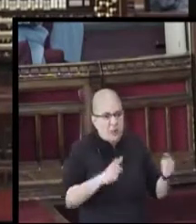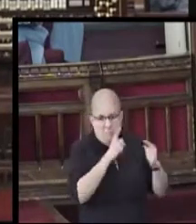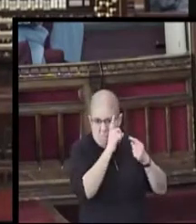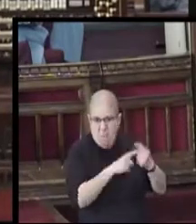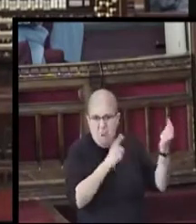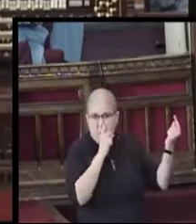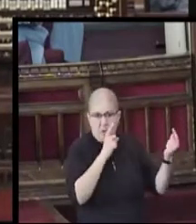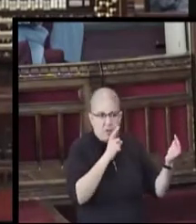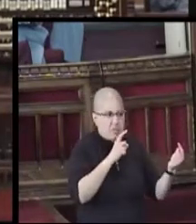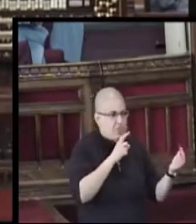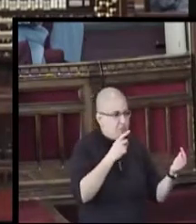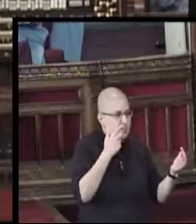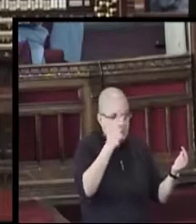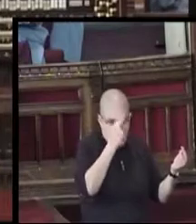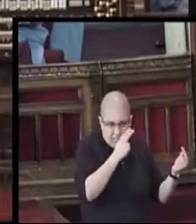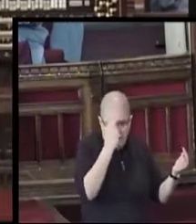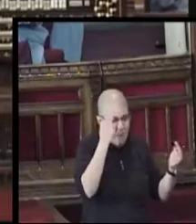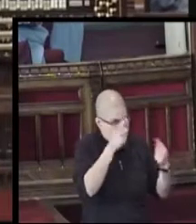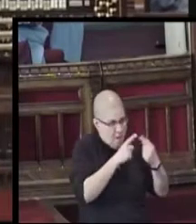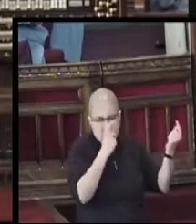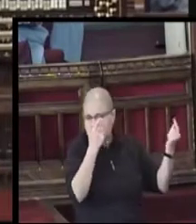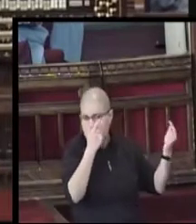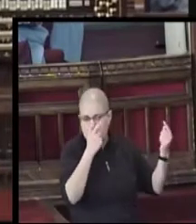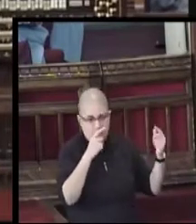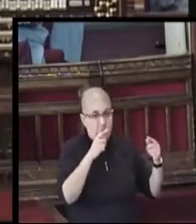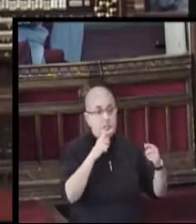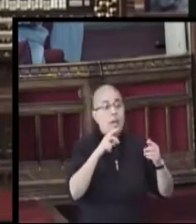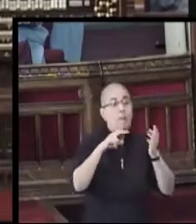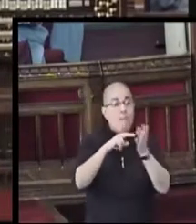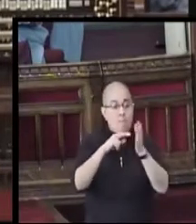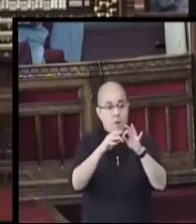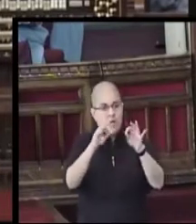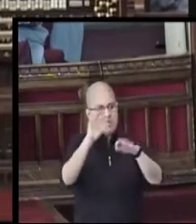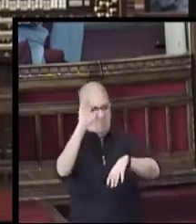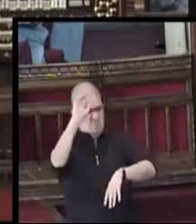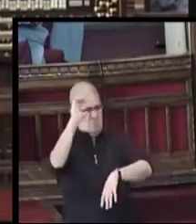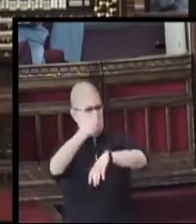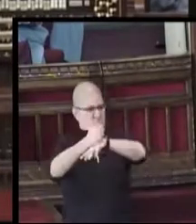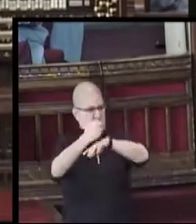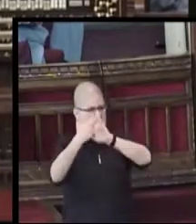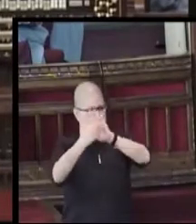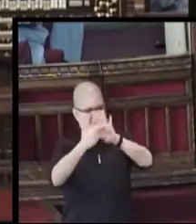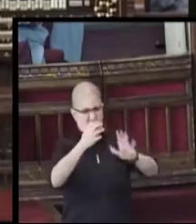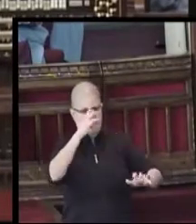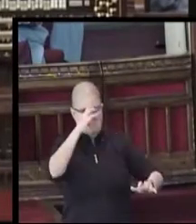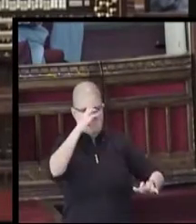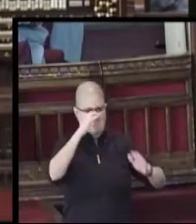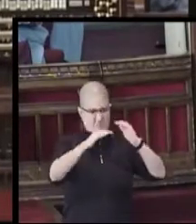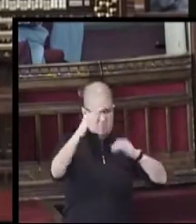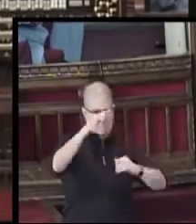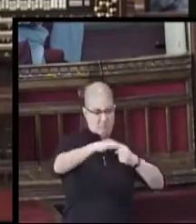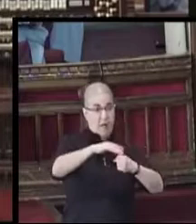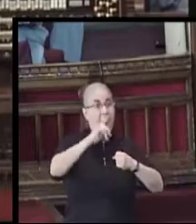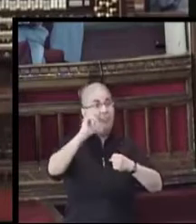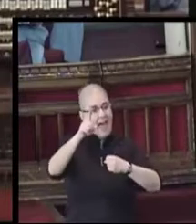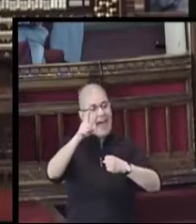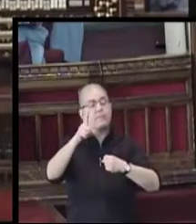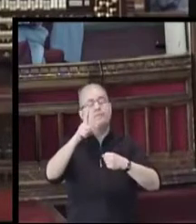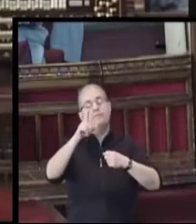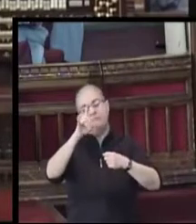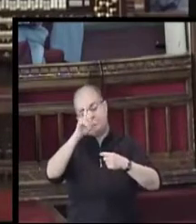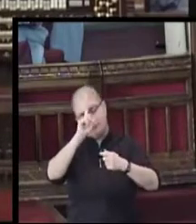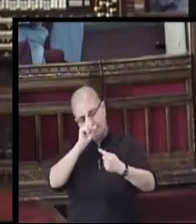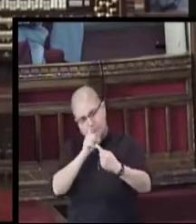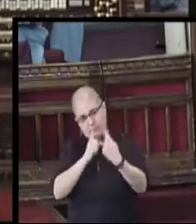tradition. It is fundamentalism that deserves to be challenged, not the world's major religions. And so we're particularly mindful